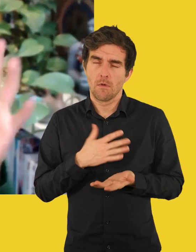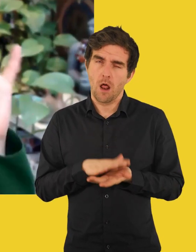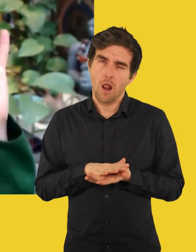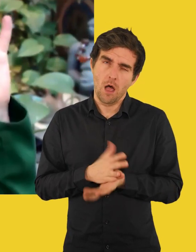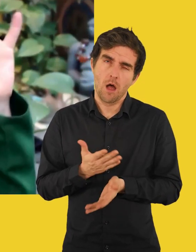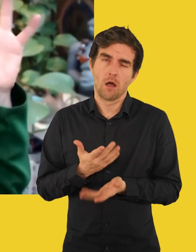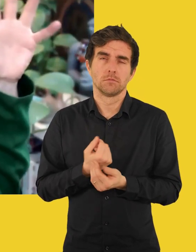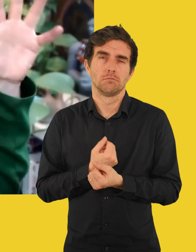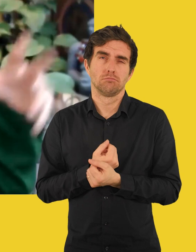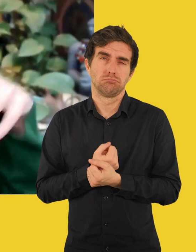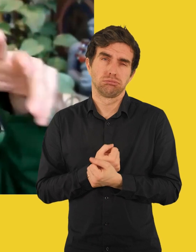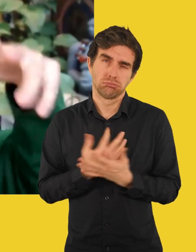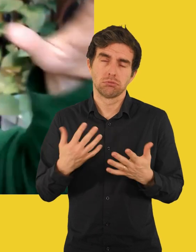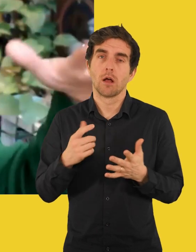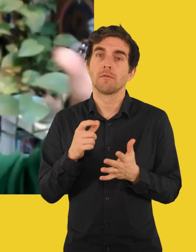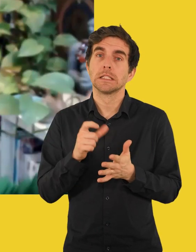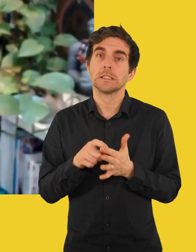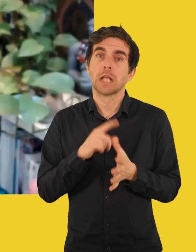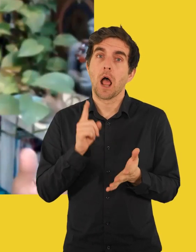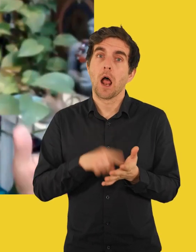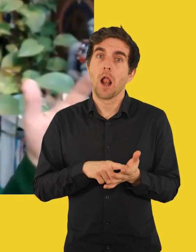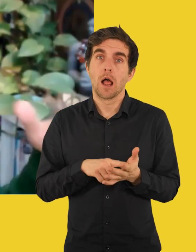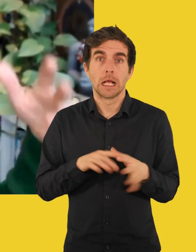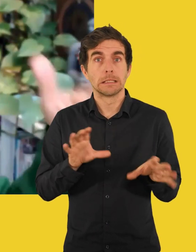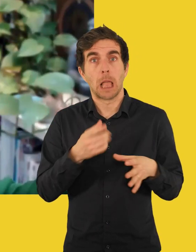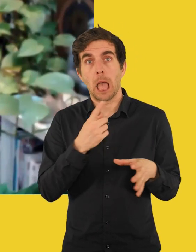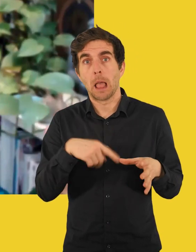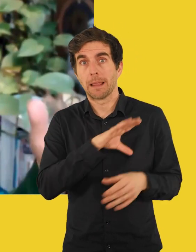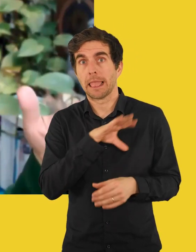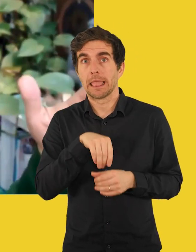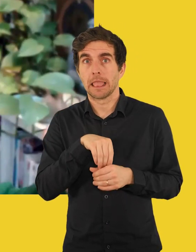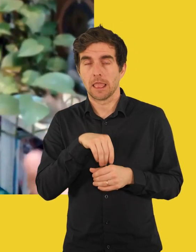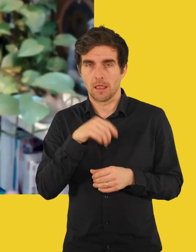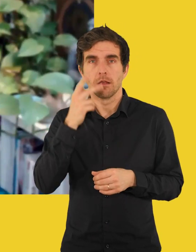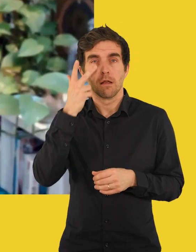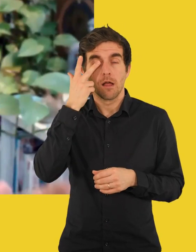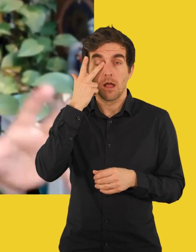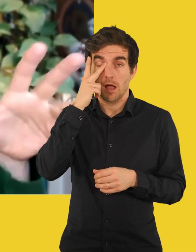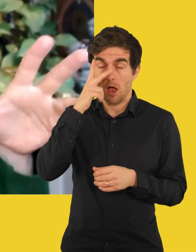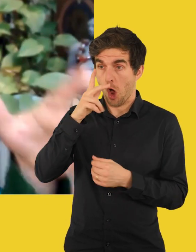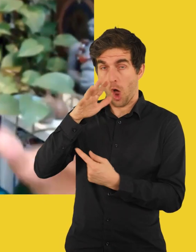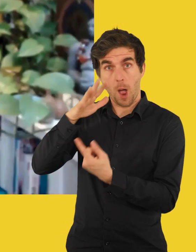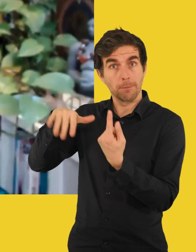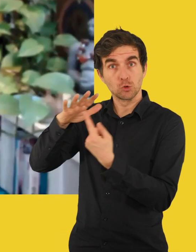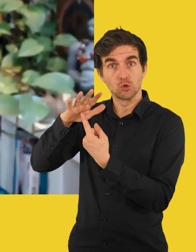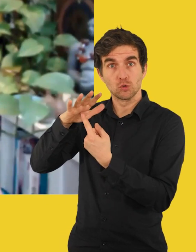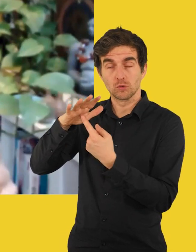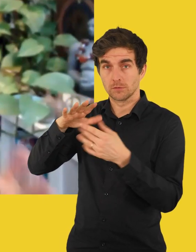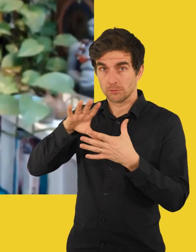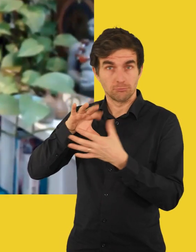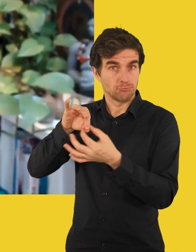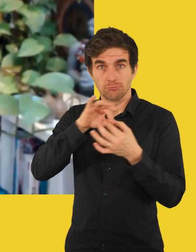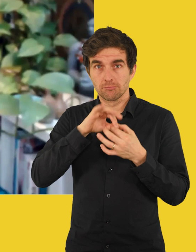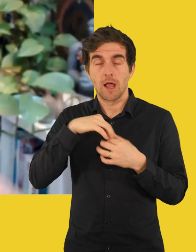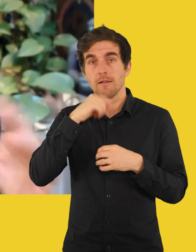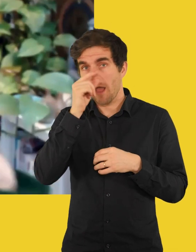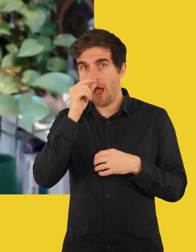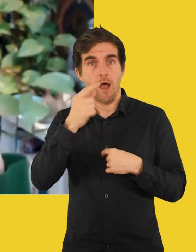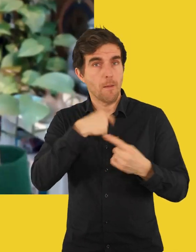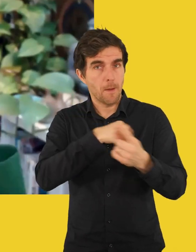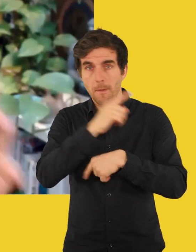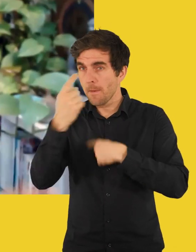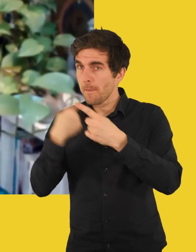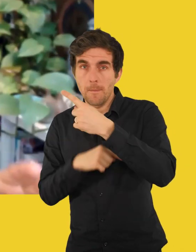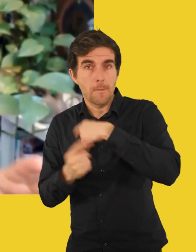So I'm so glad so many of the Deal team members are in this call, but also this whole community. This is teamwork. So I'm